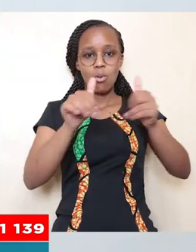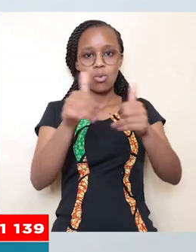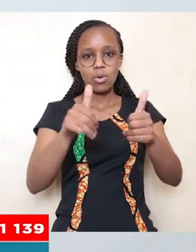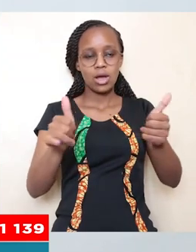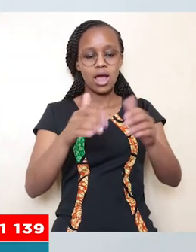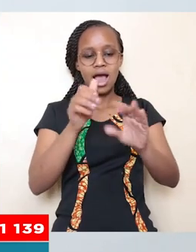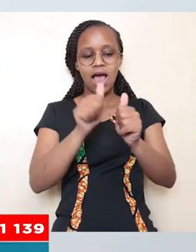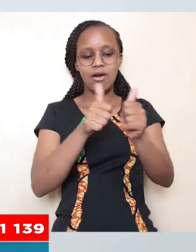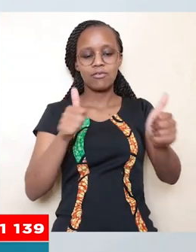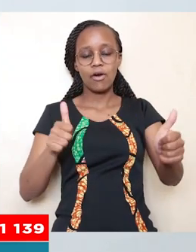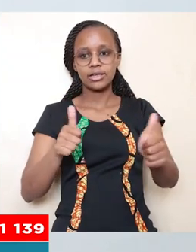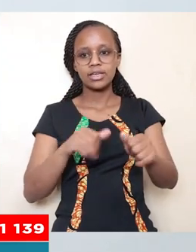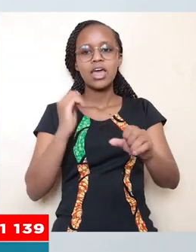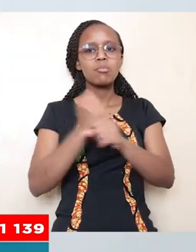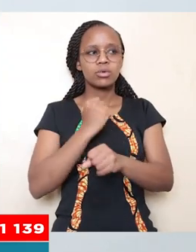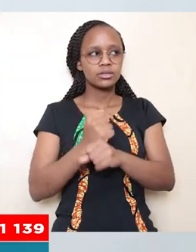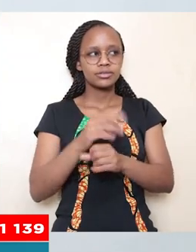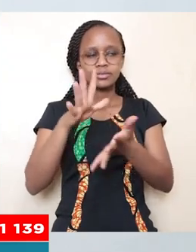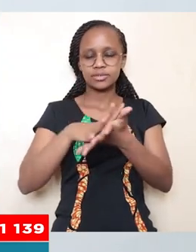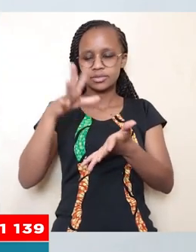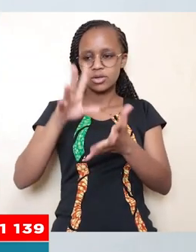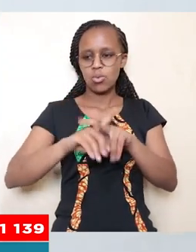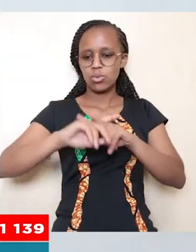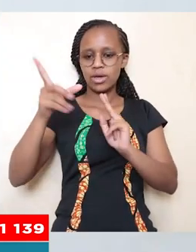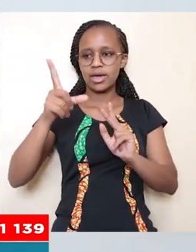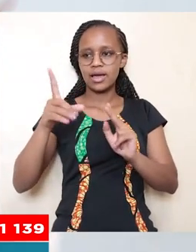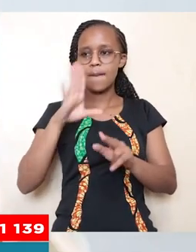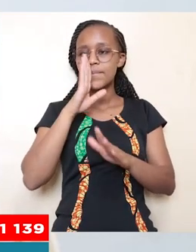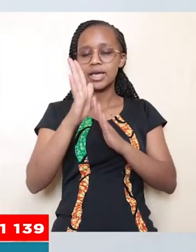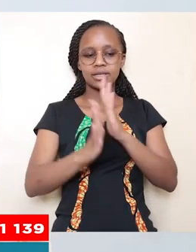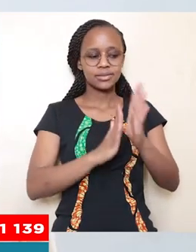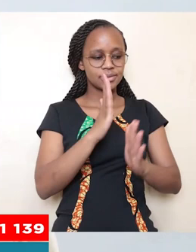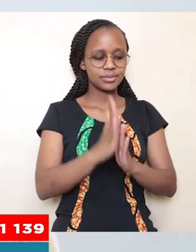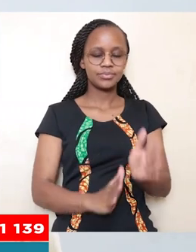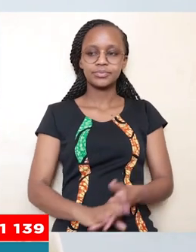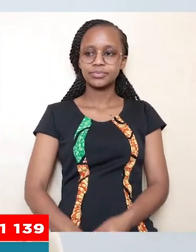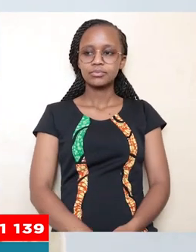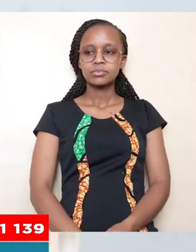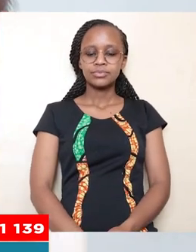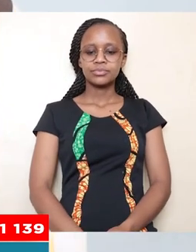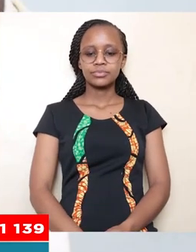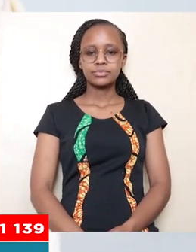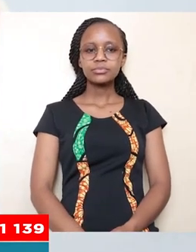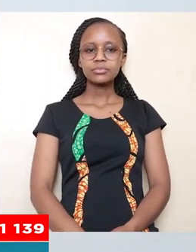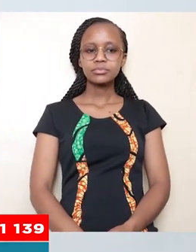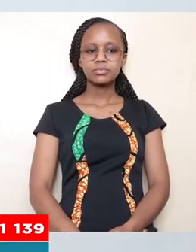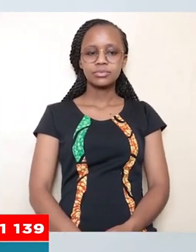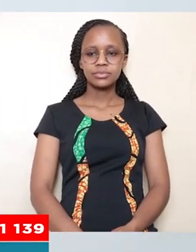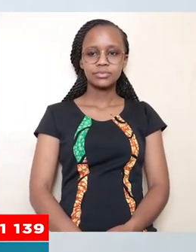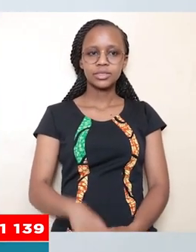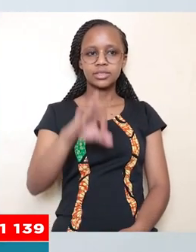if you can avoid them. If you can't, learn and get yourself prepared. And I want to give you the